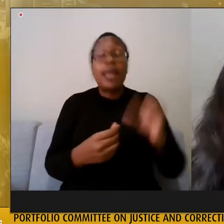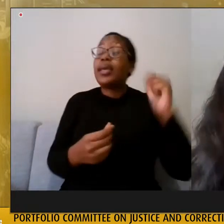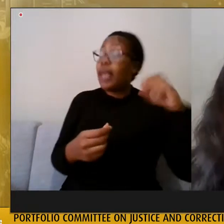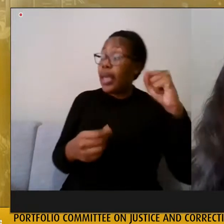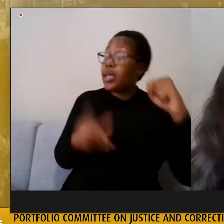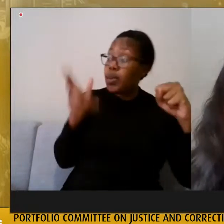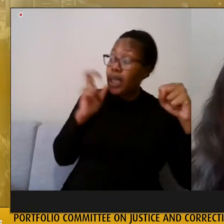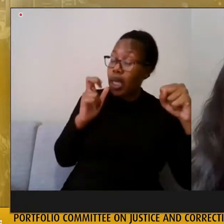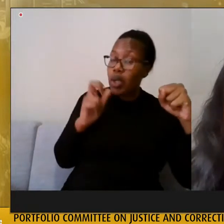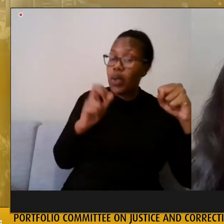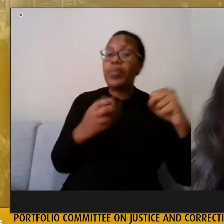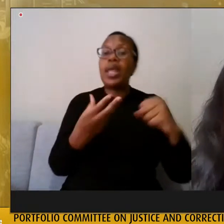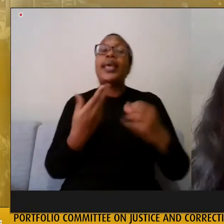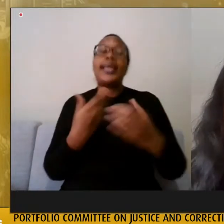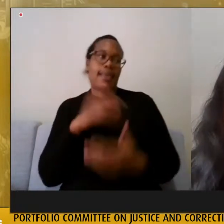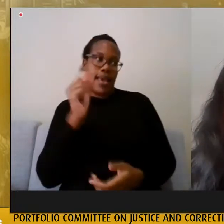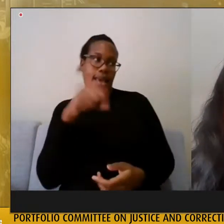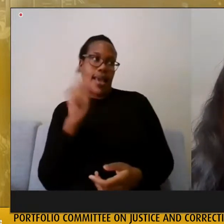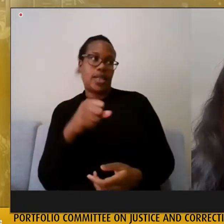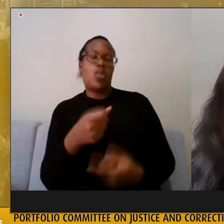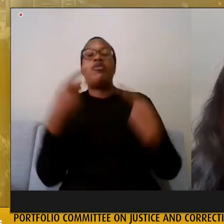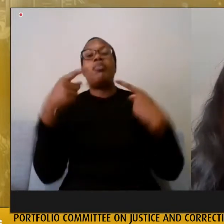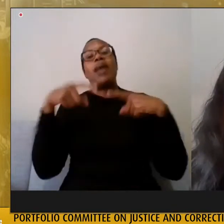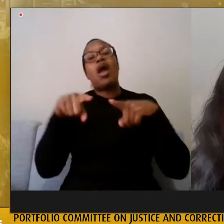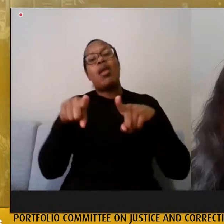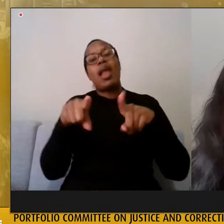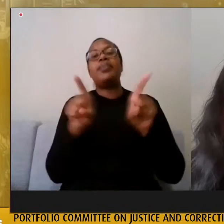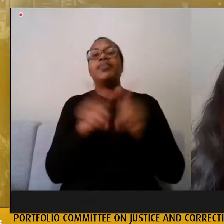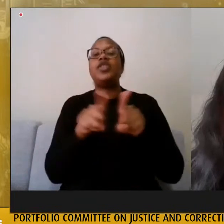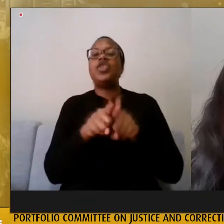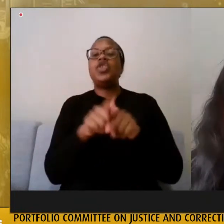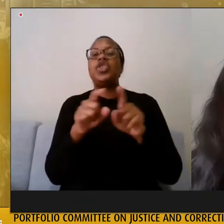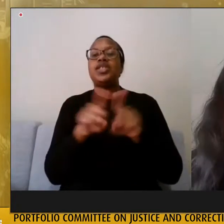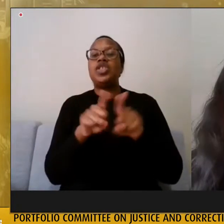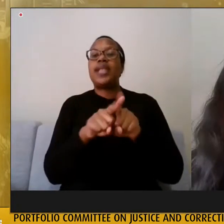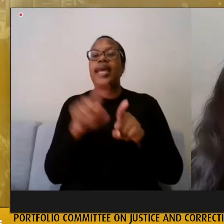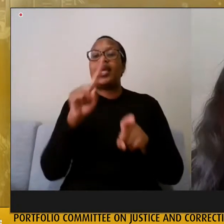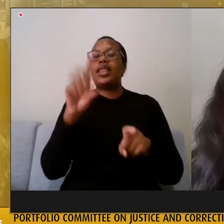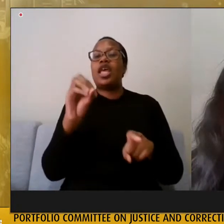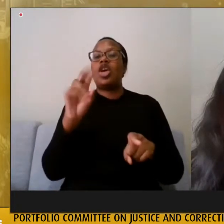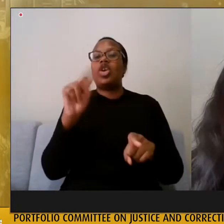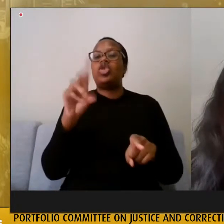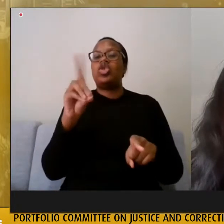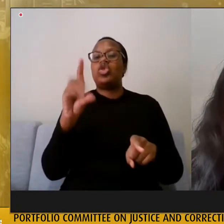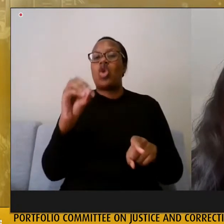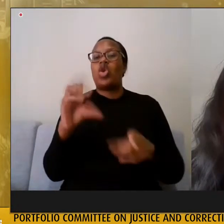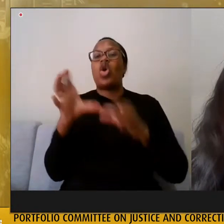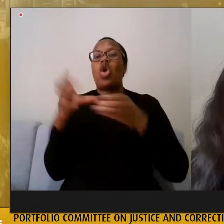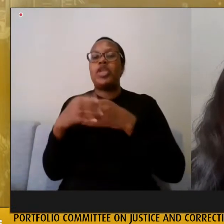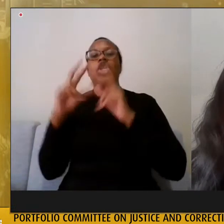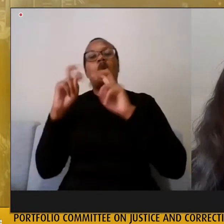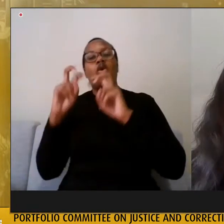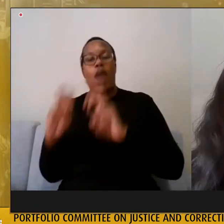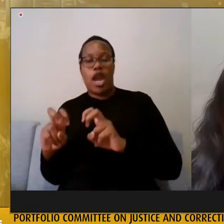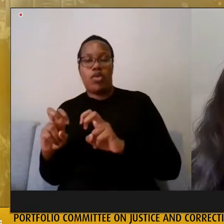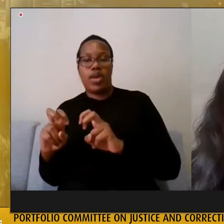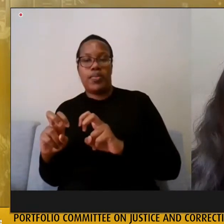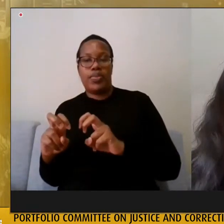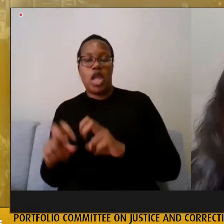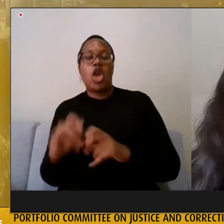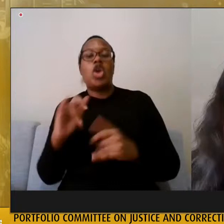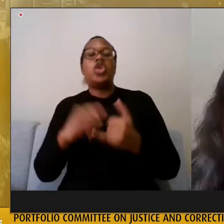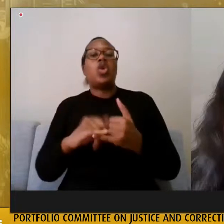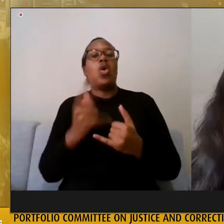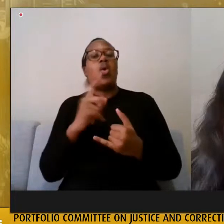you. Yes, just like in the Zondo Commission inquiry. What is the view of